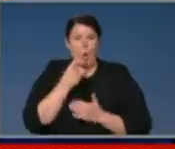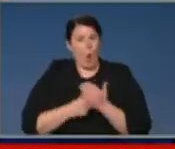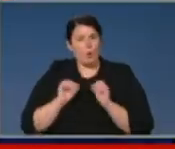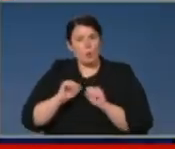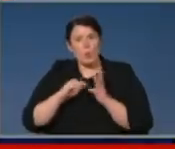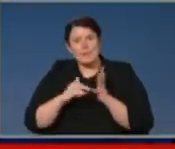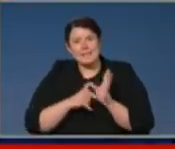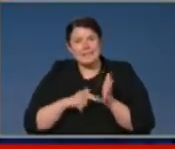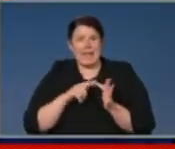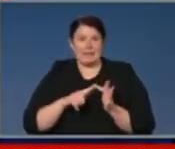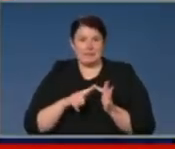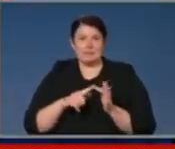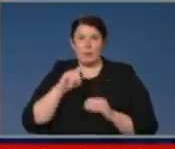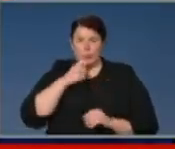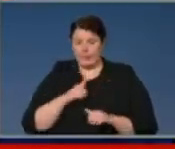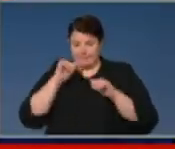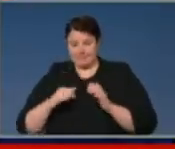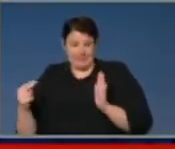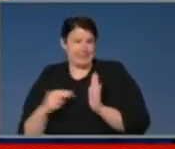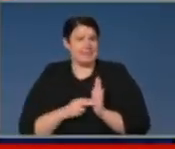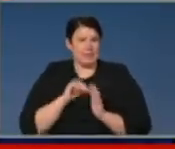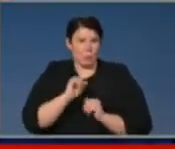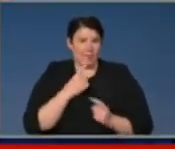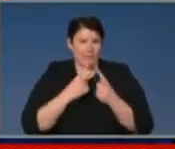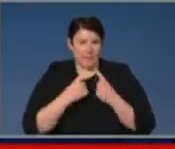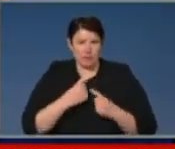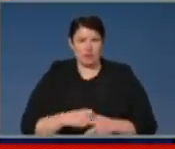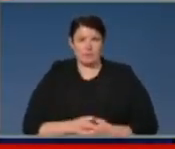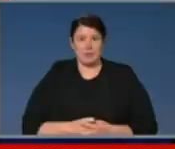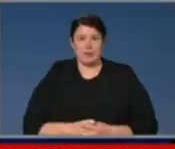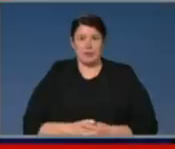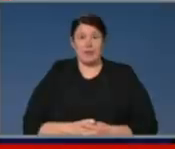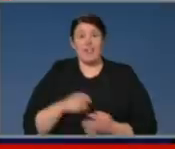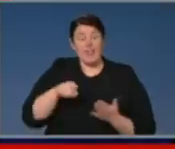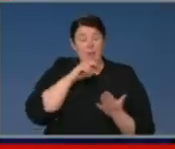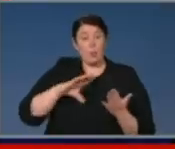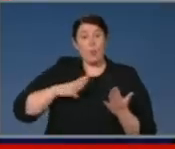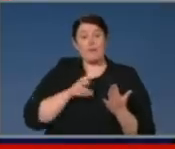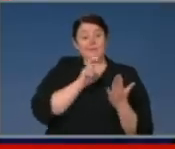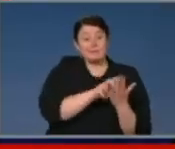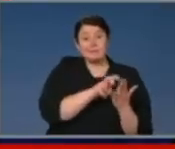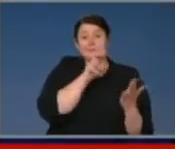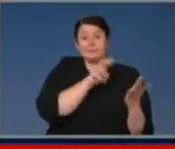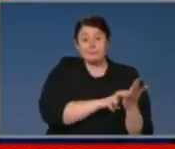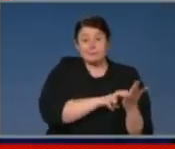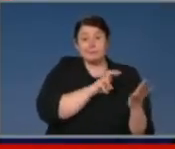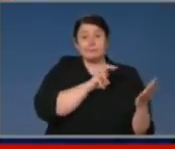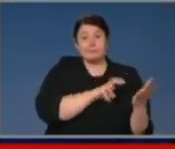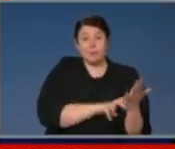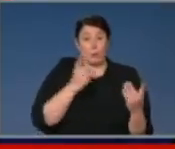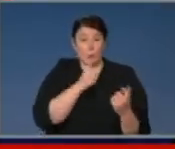It's then your details of whom you have been in contact with for more than 15